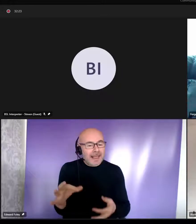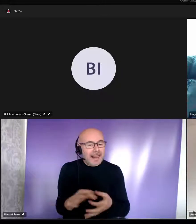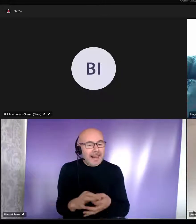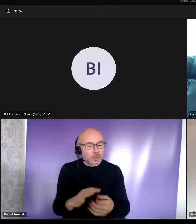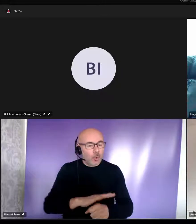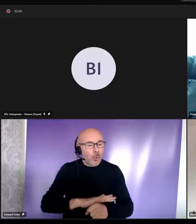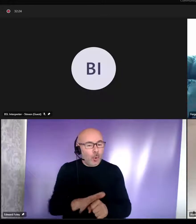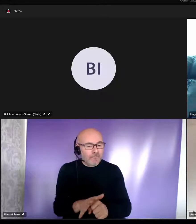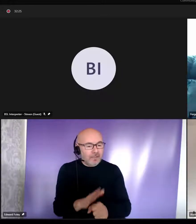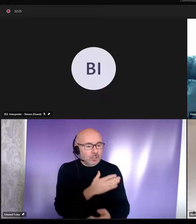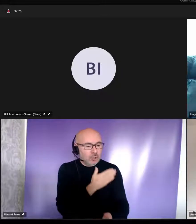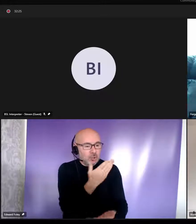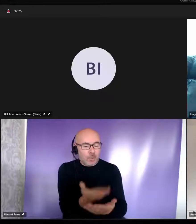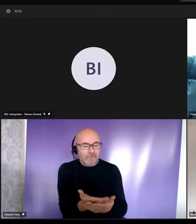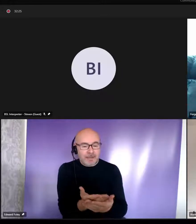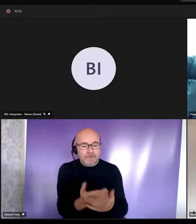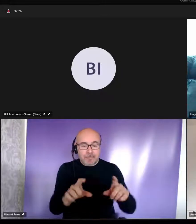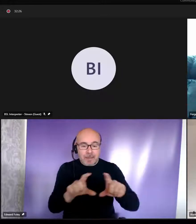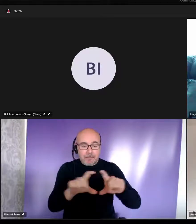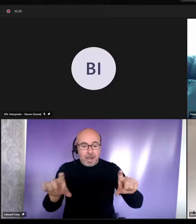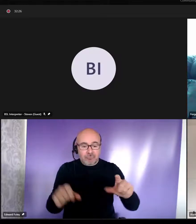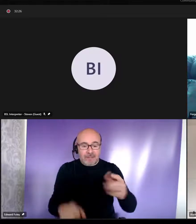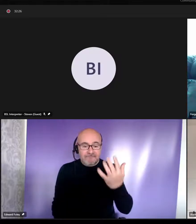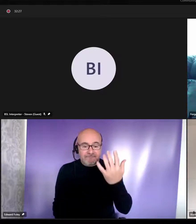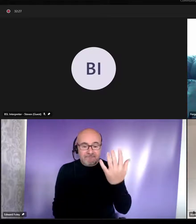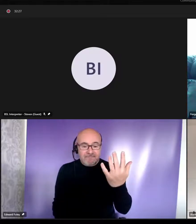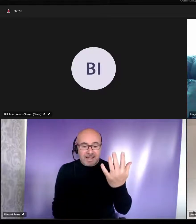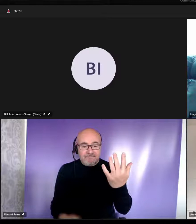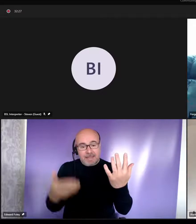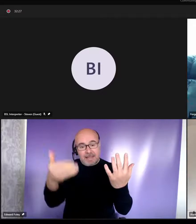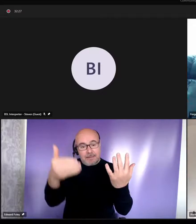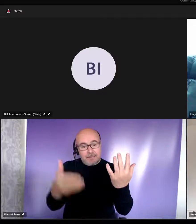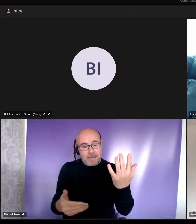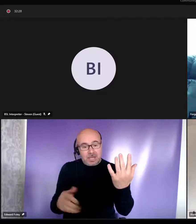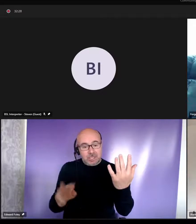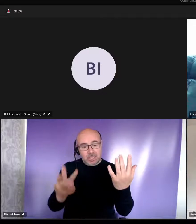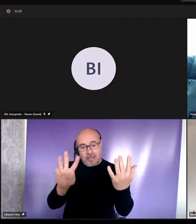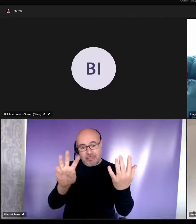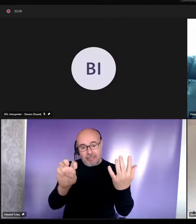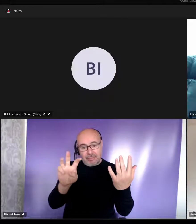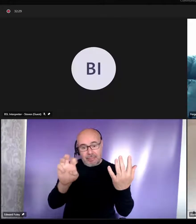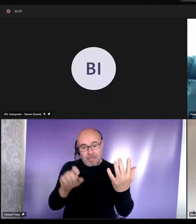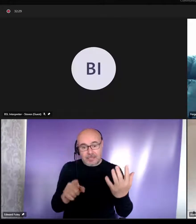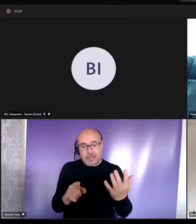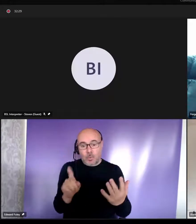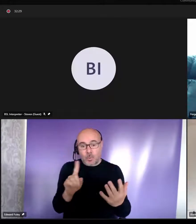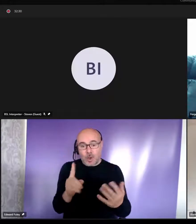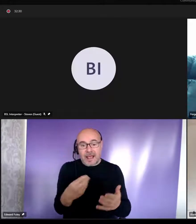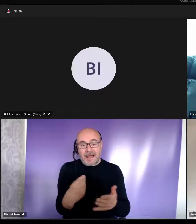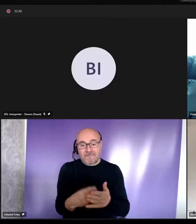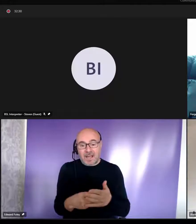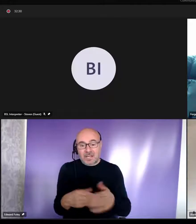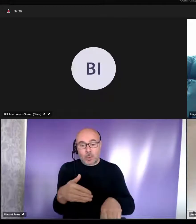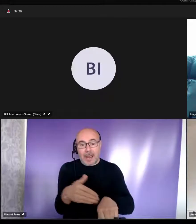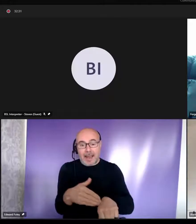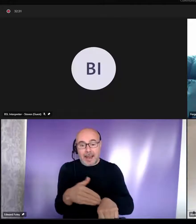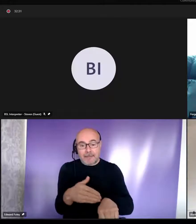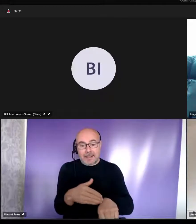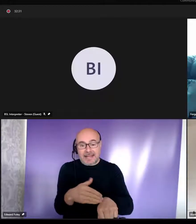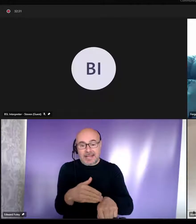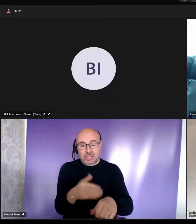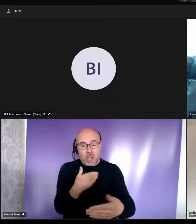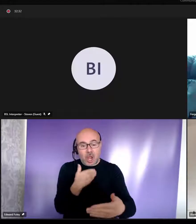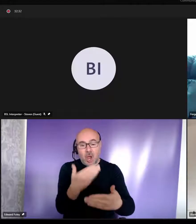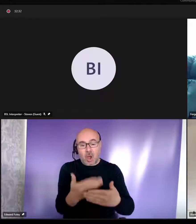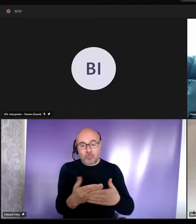to date. Paragraph 5 on page 13 outlines the financial implications for the resource as at the 13th of August,